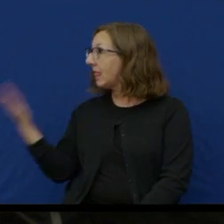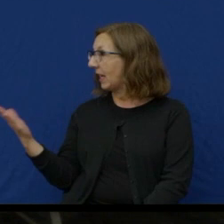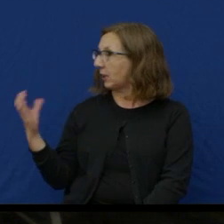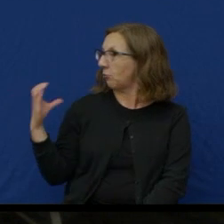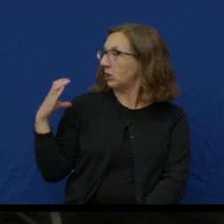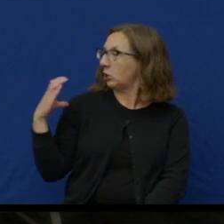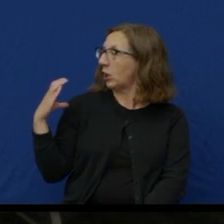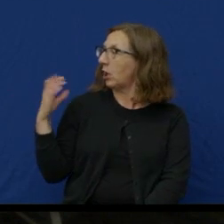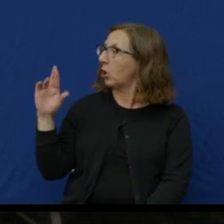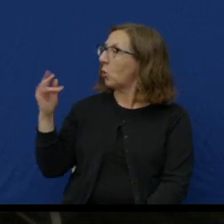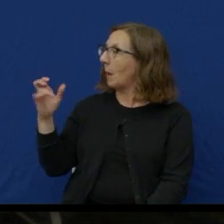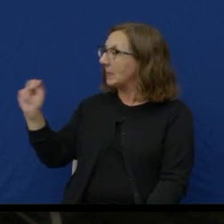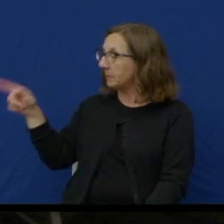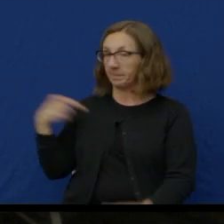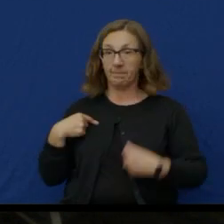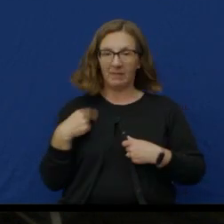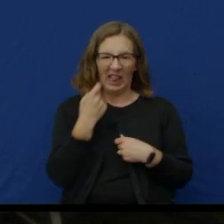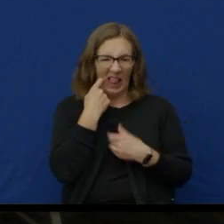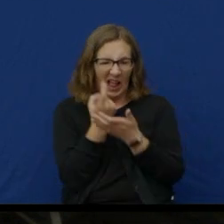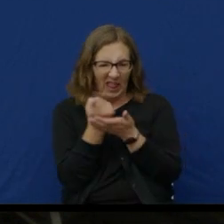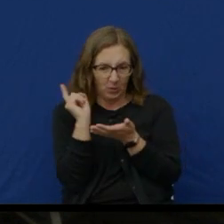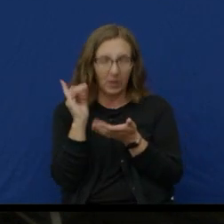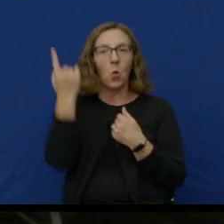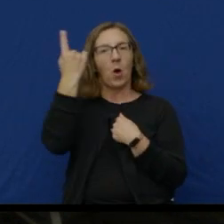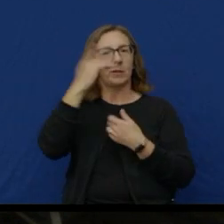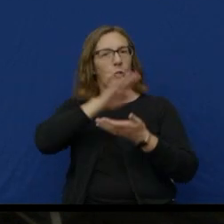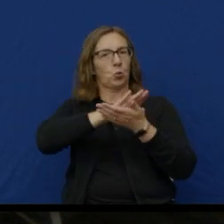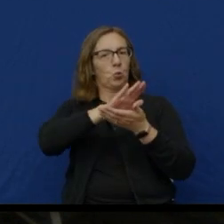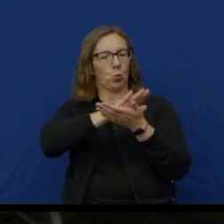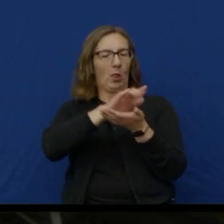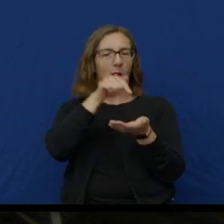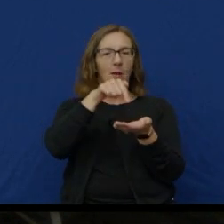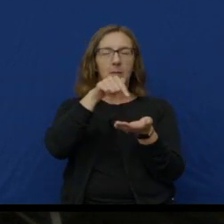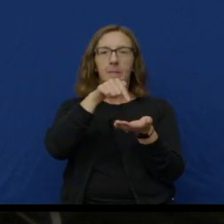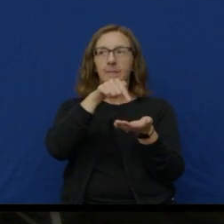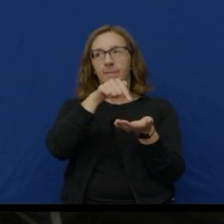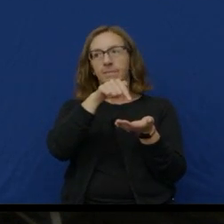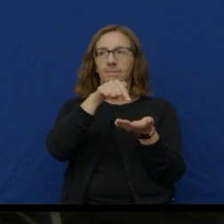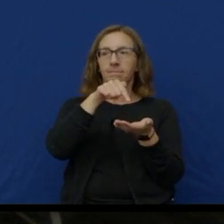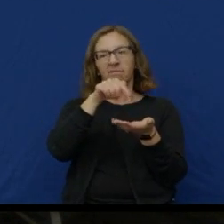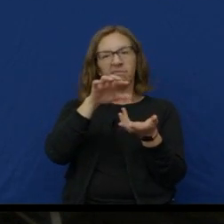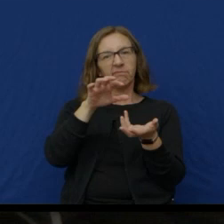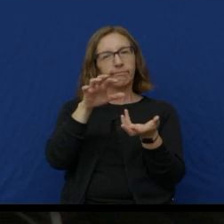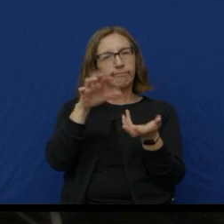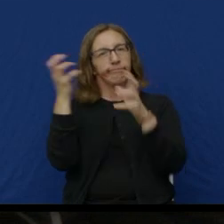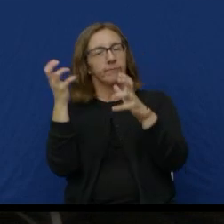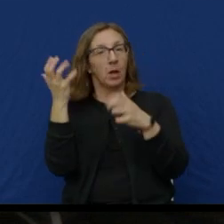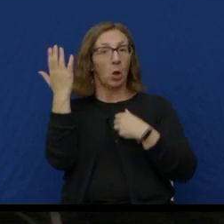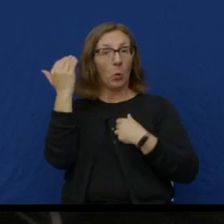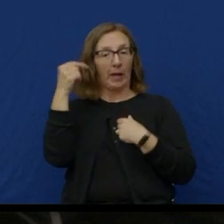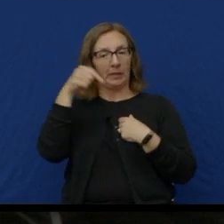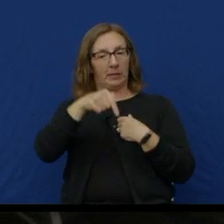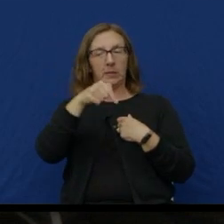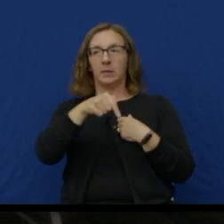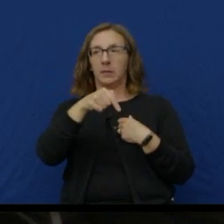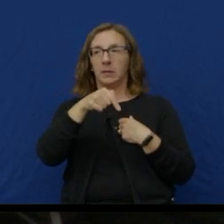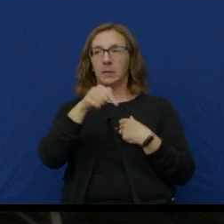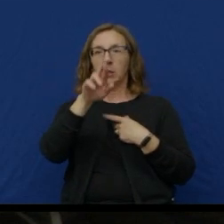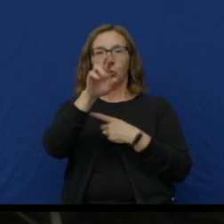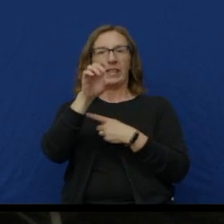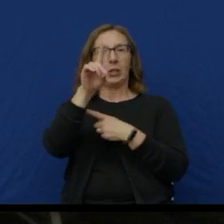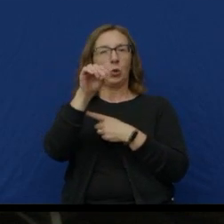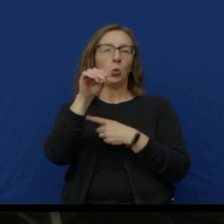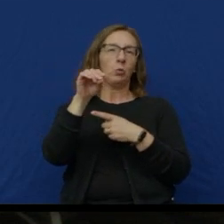This past week, one of our schools is in some disarray because they are redoing the